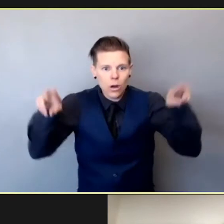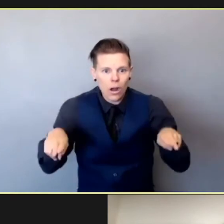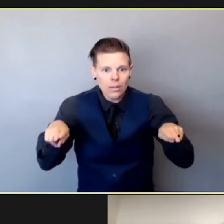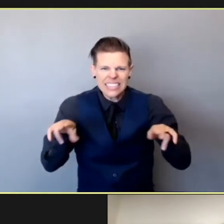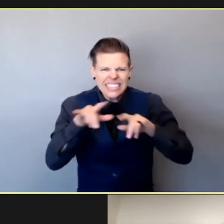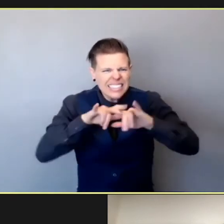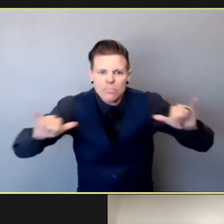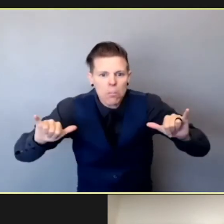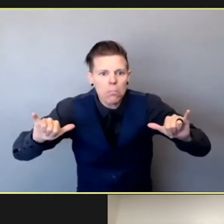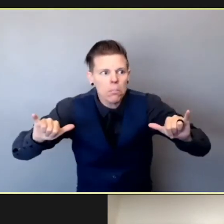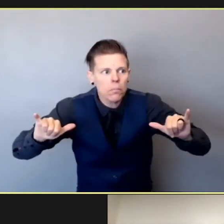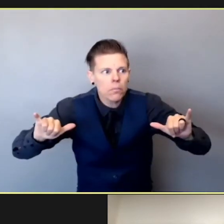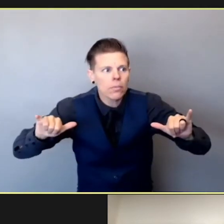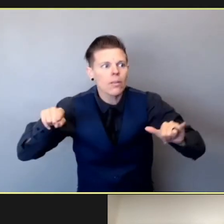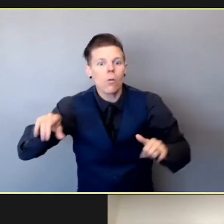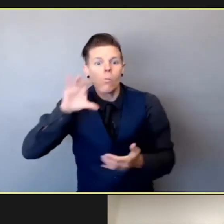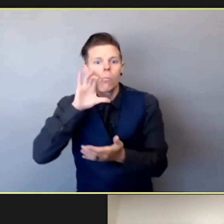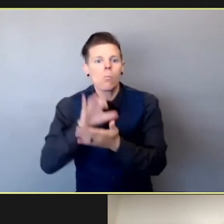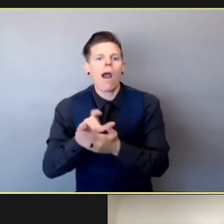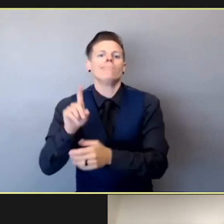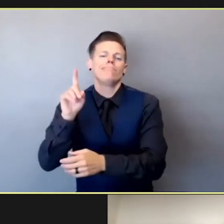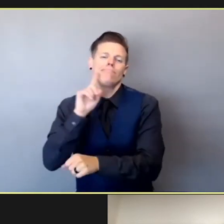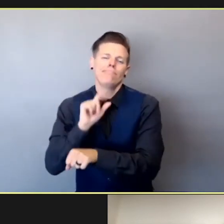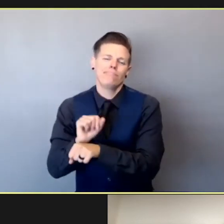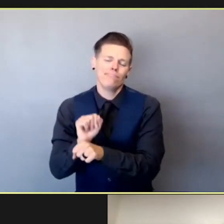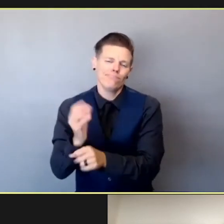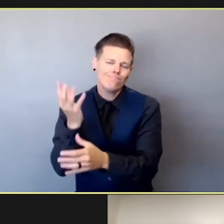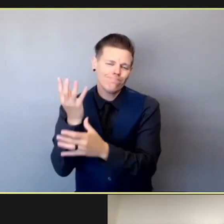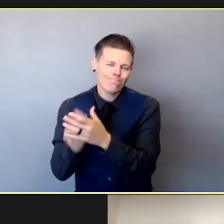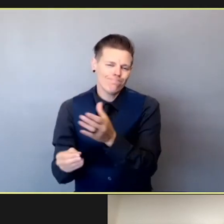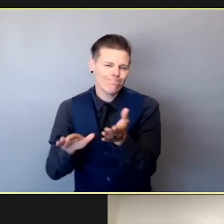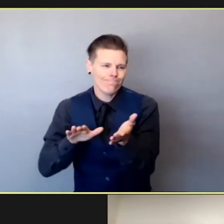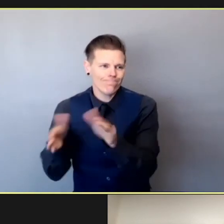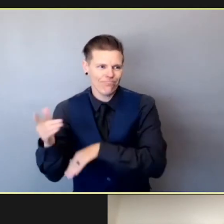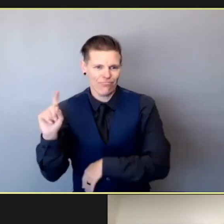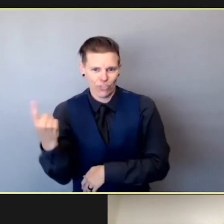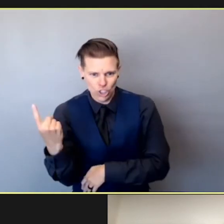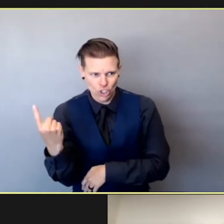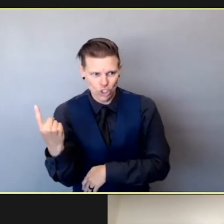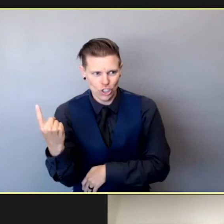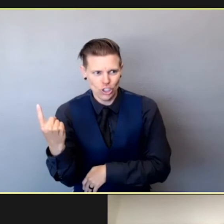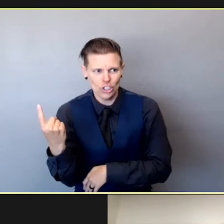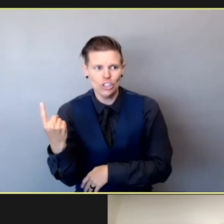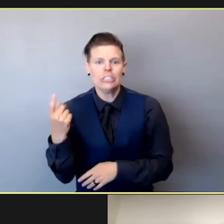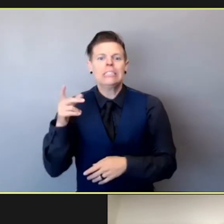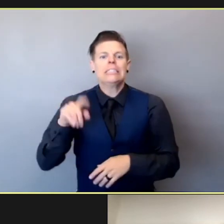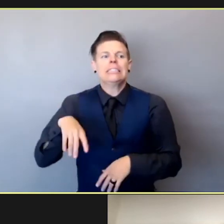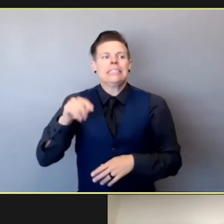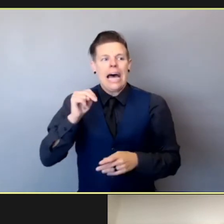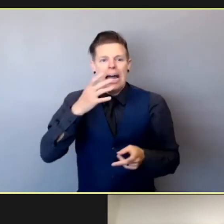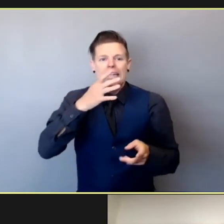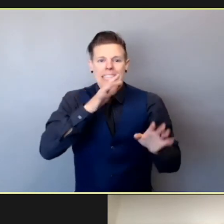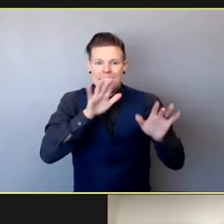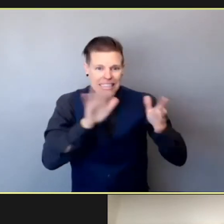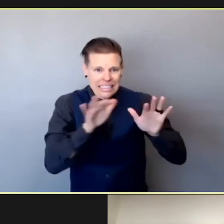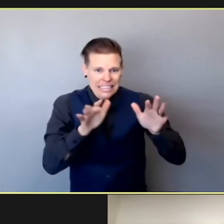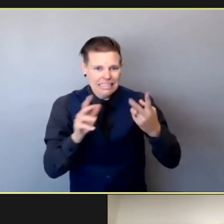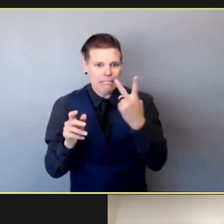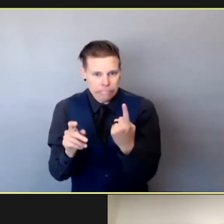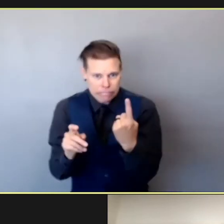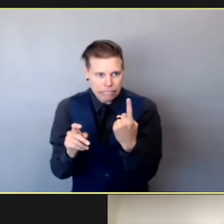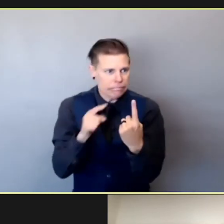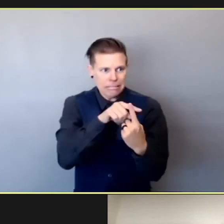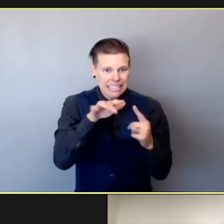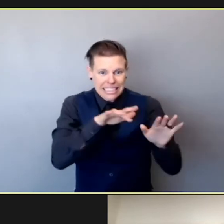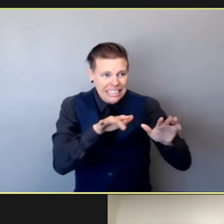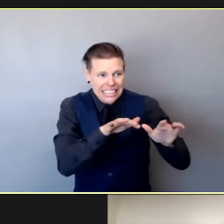died from COVID. And he was being cared for in the intensive care unit, and he was kind of at that moment where they were talking with him about